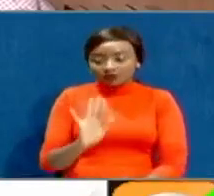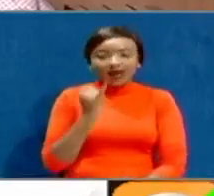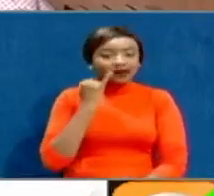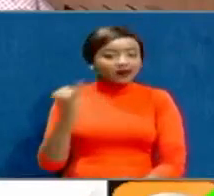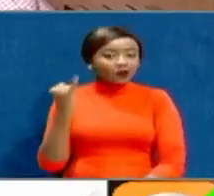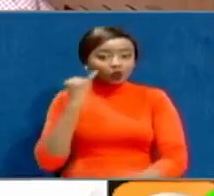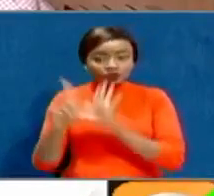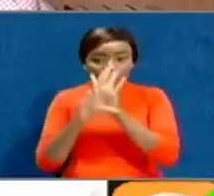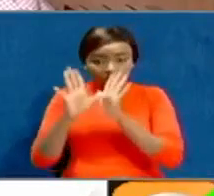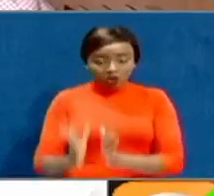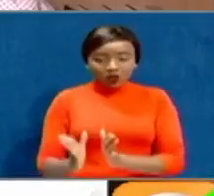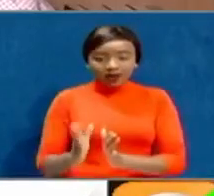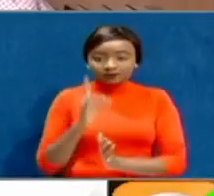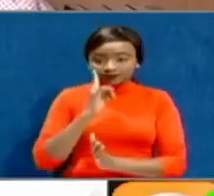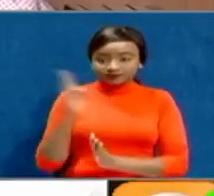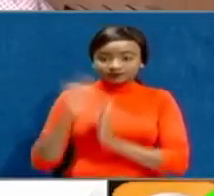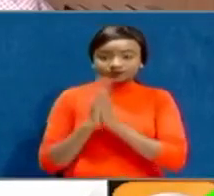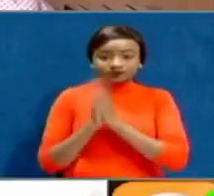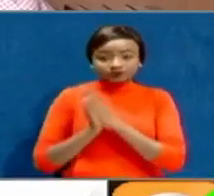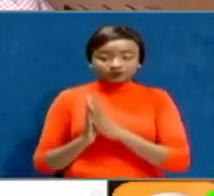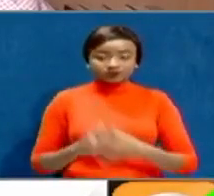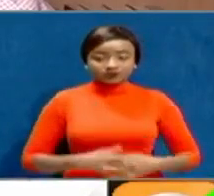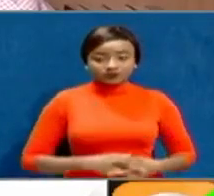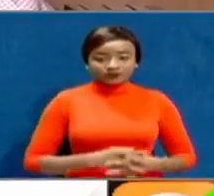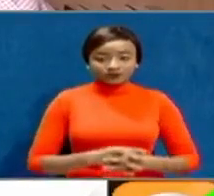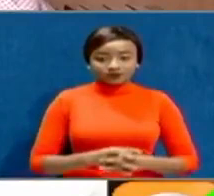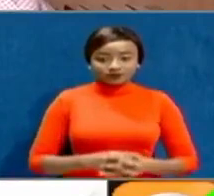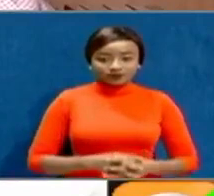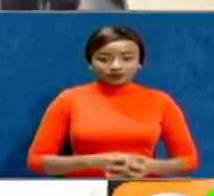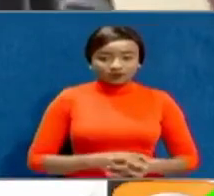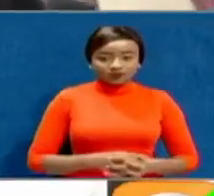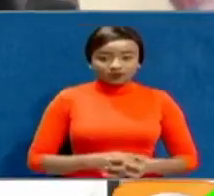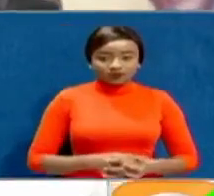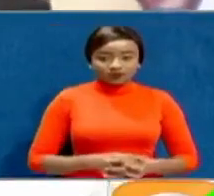Ogola. Let's begin our broadcast with our very own Raquel Mwigai.